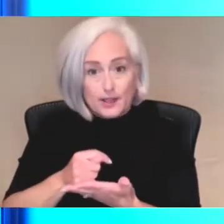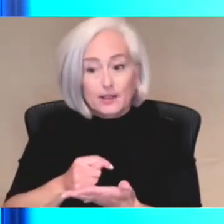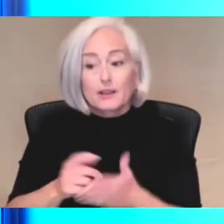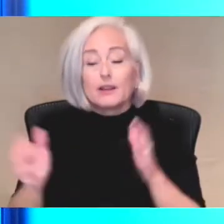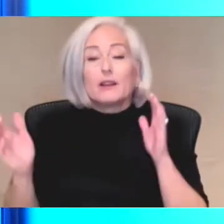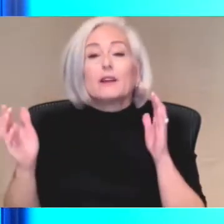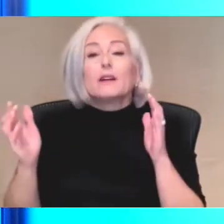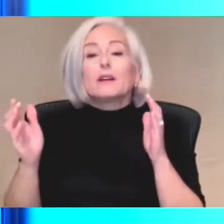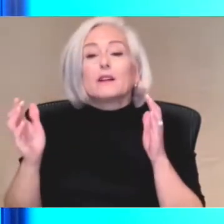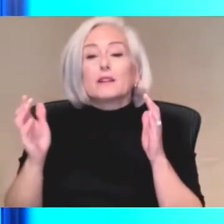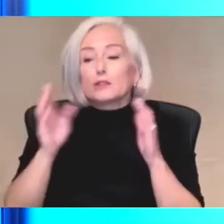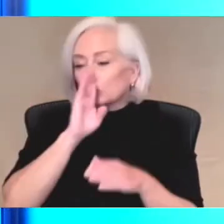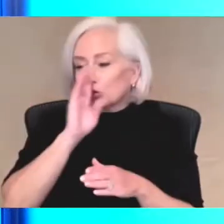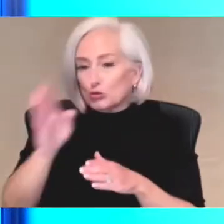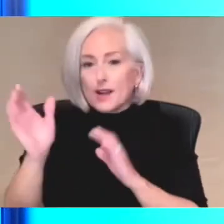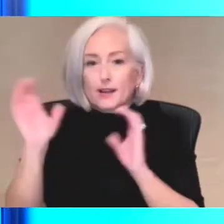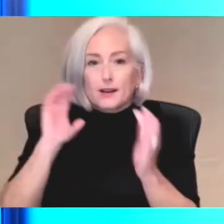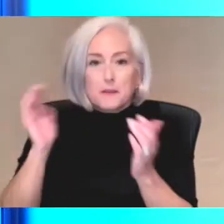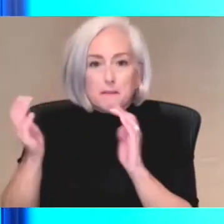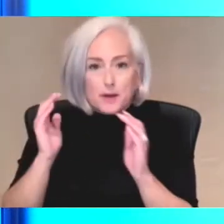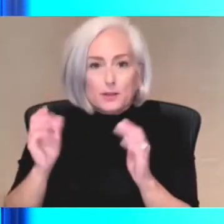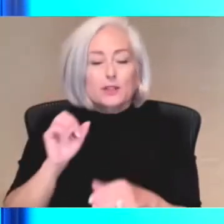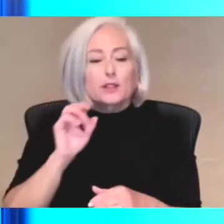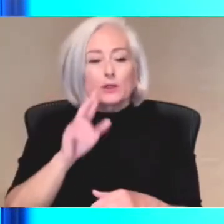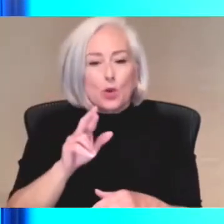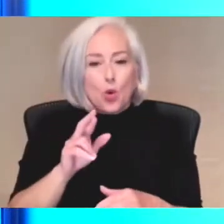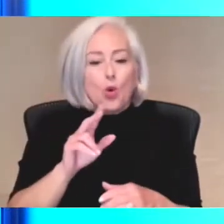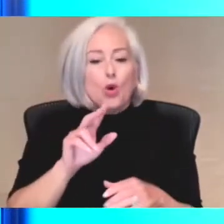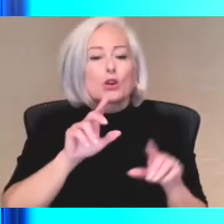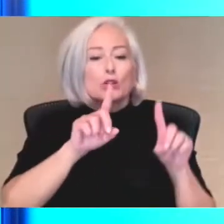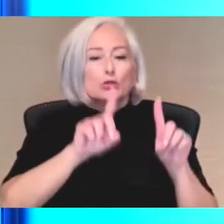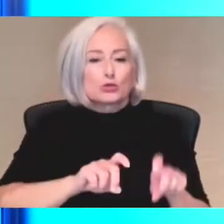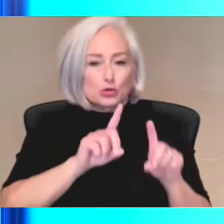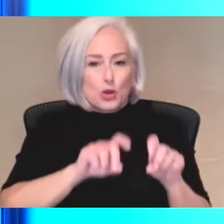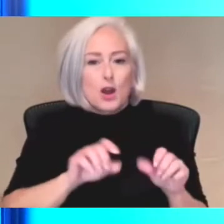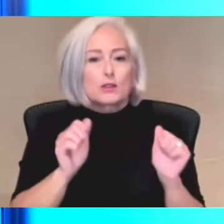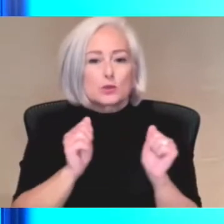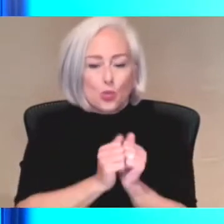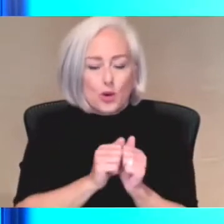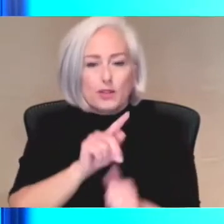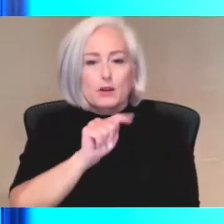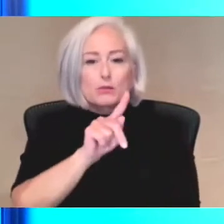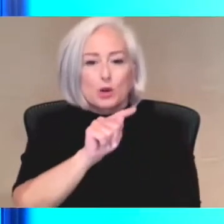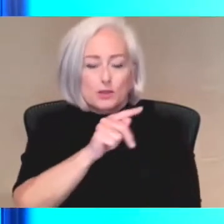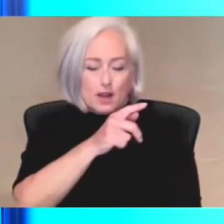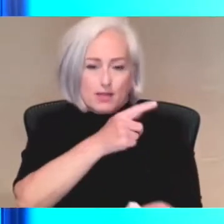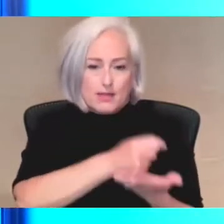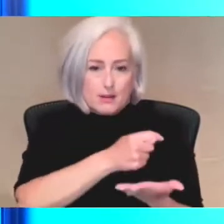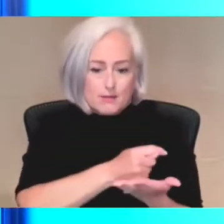that allow or include proton therapy. As part of our program, we've also